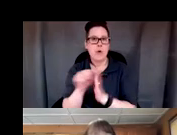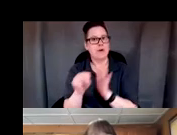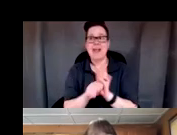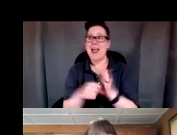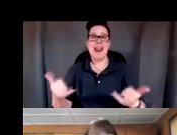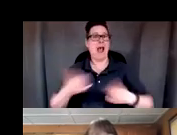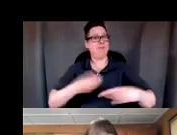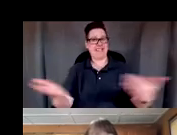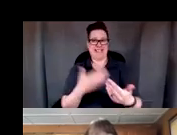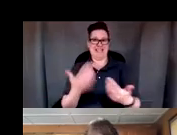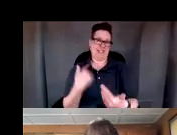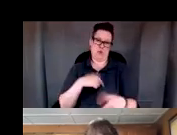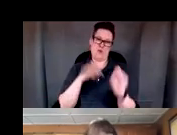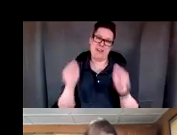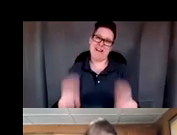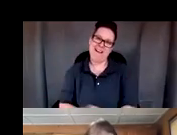easy enough for us to do this.